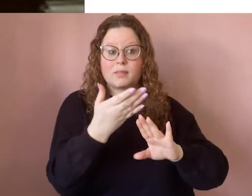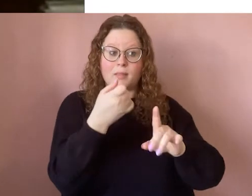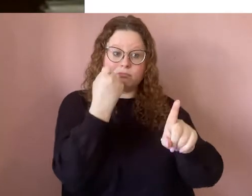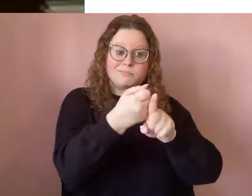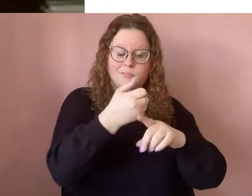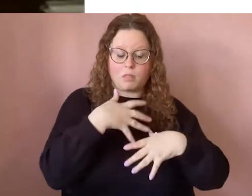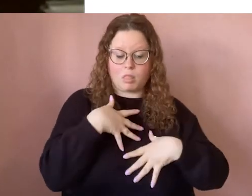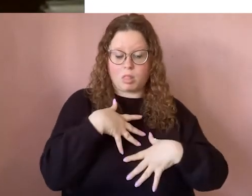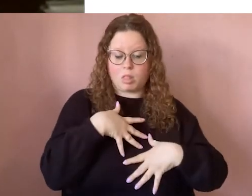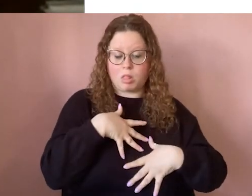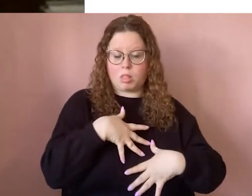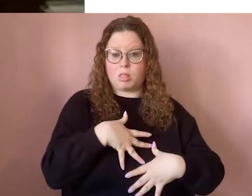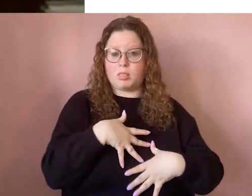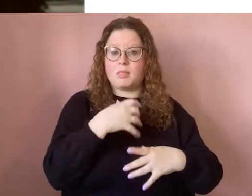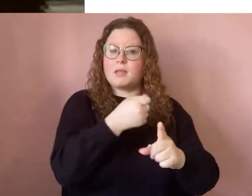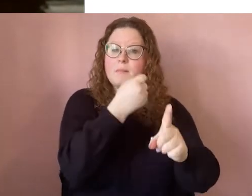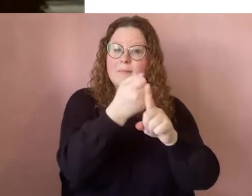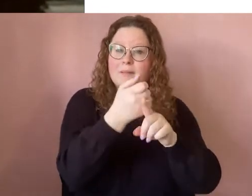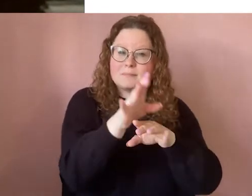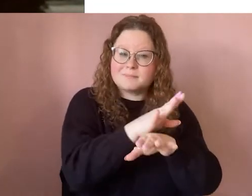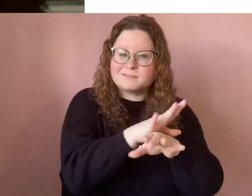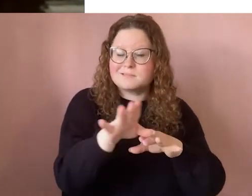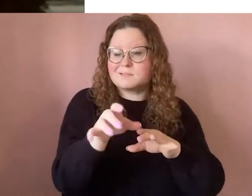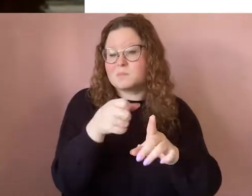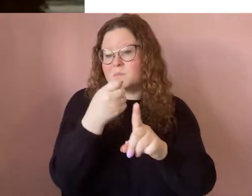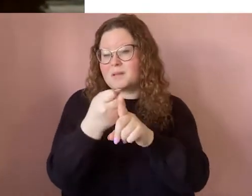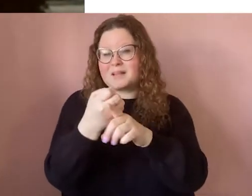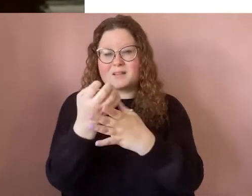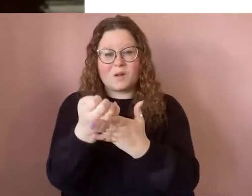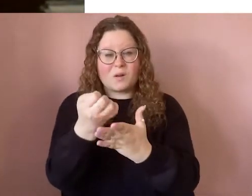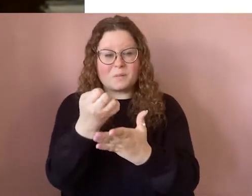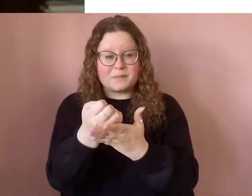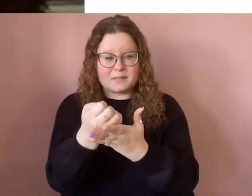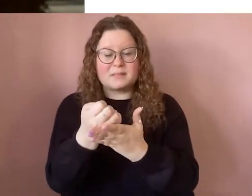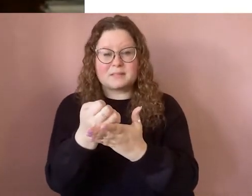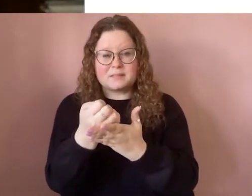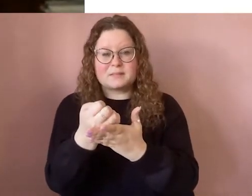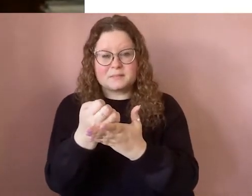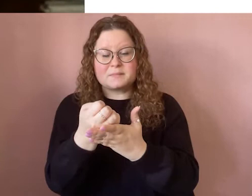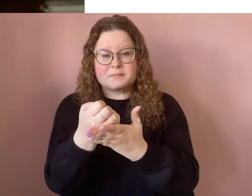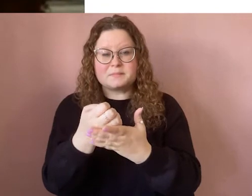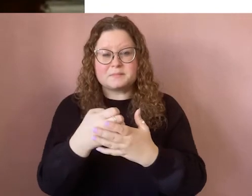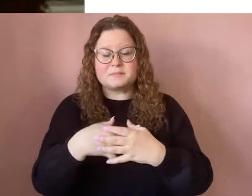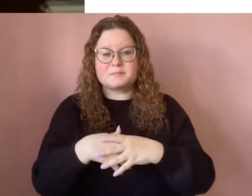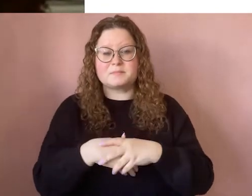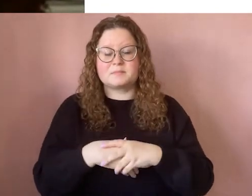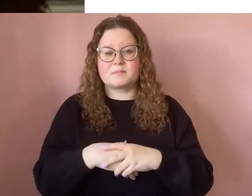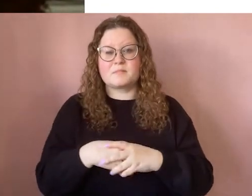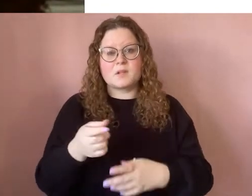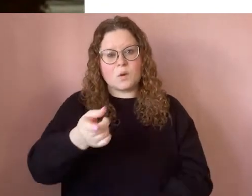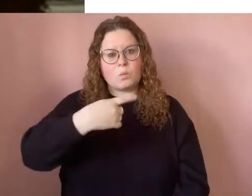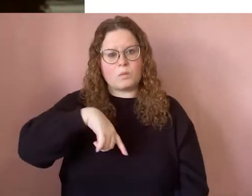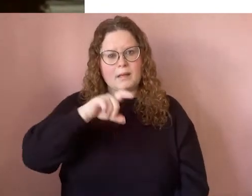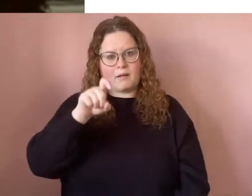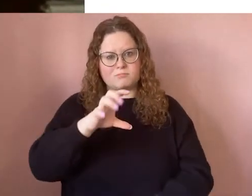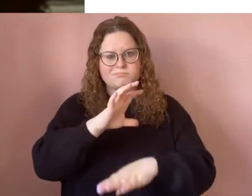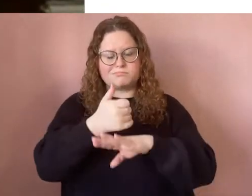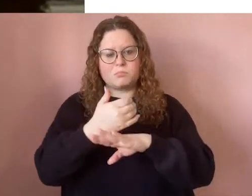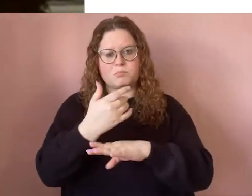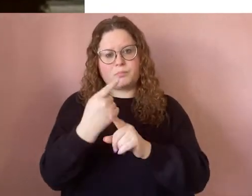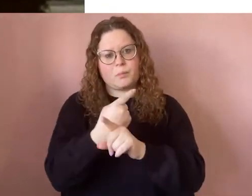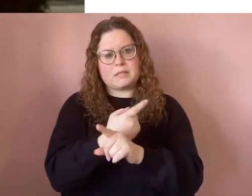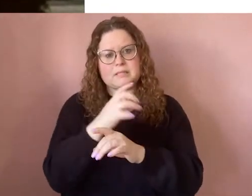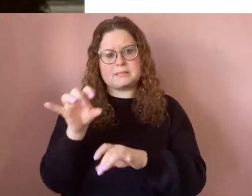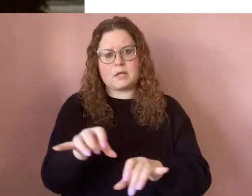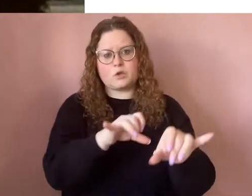ineffective rise of the comorbidities I just mentioned, and we need standards for that.